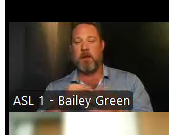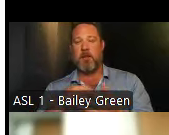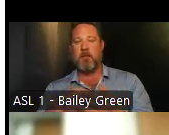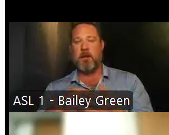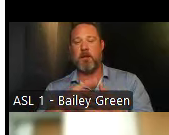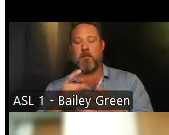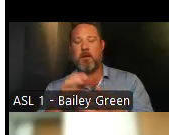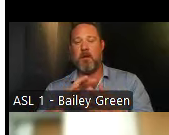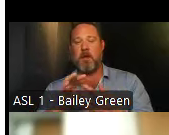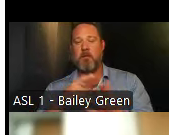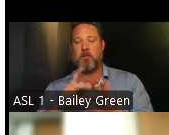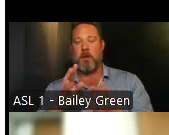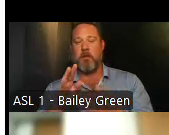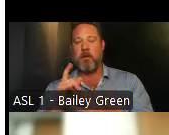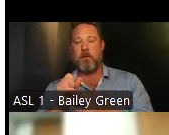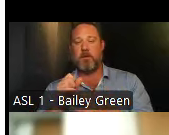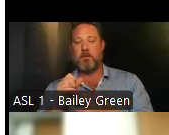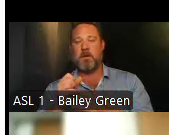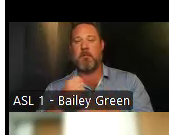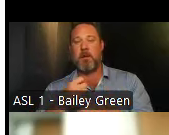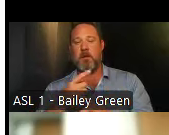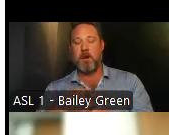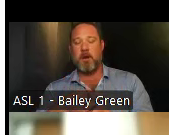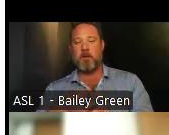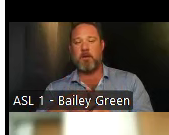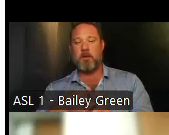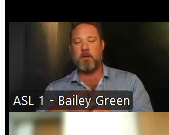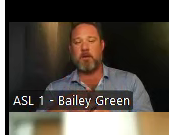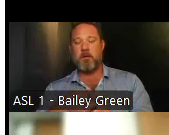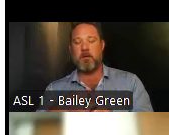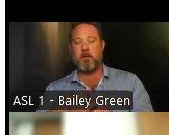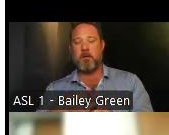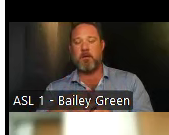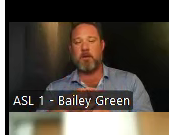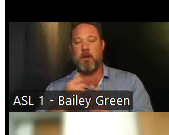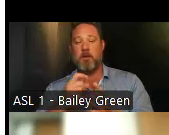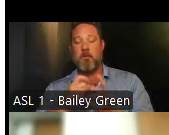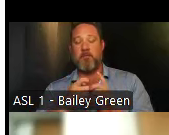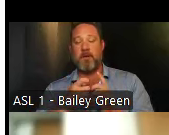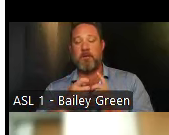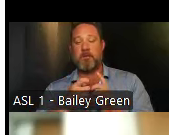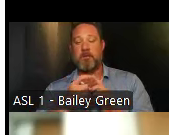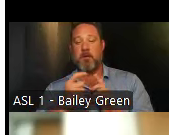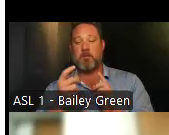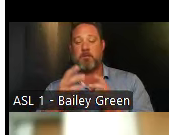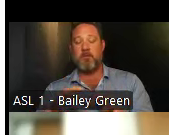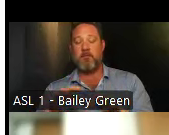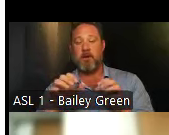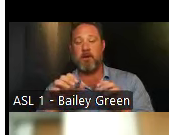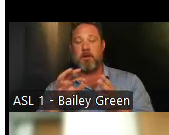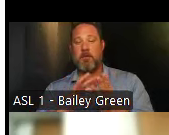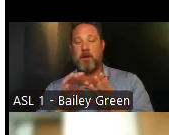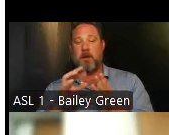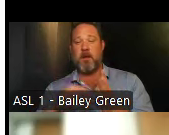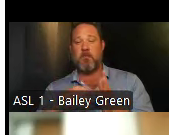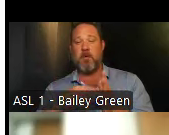their accounts to pay their bills and make their rent. Another provision within here does impose a freeze on the Medi-Cal enrollment for